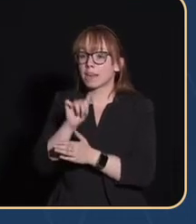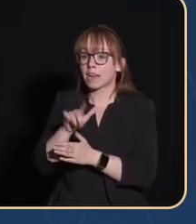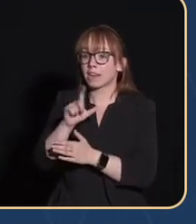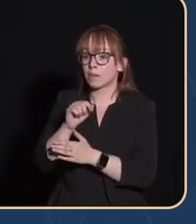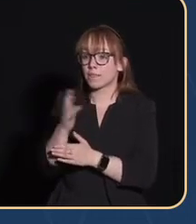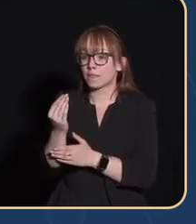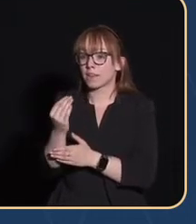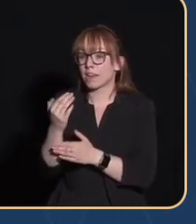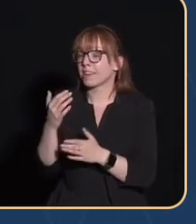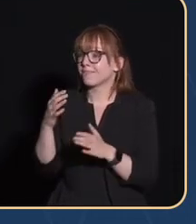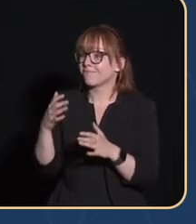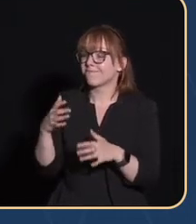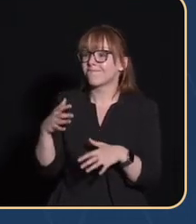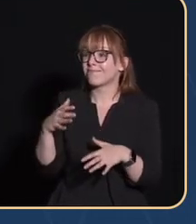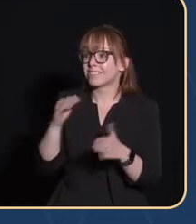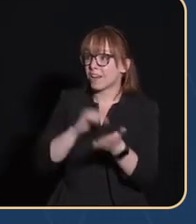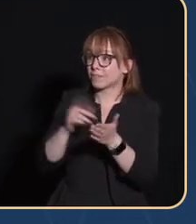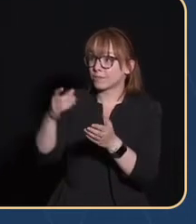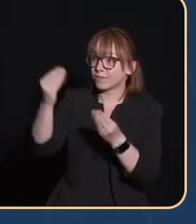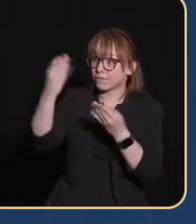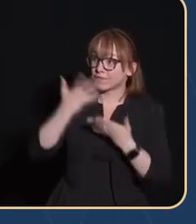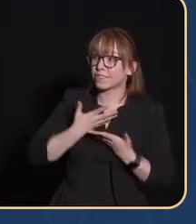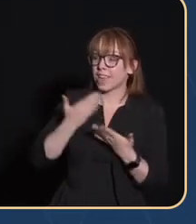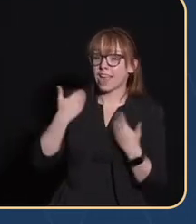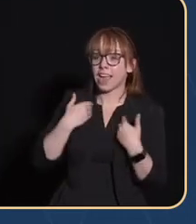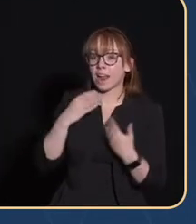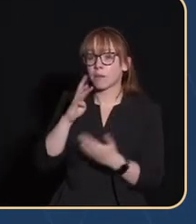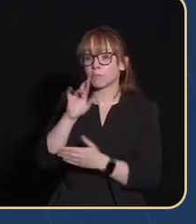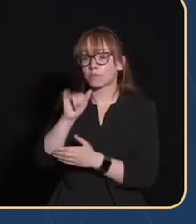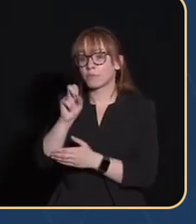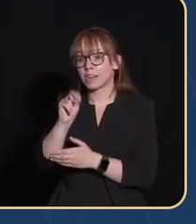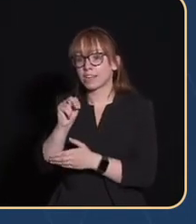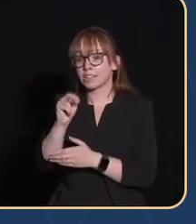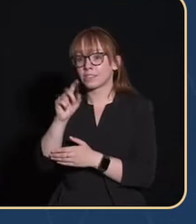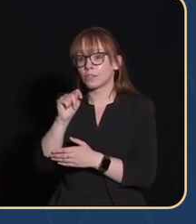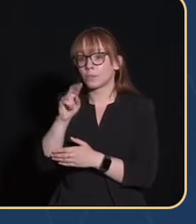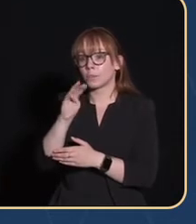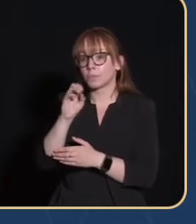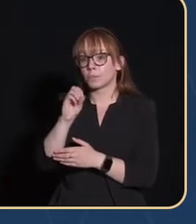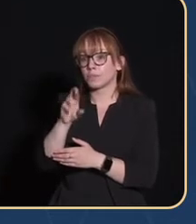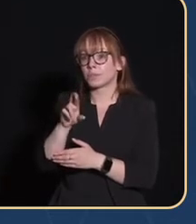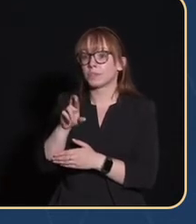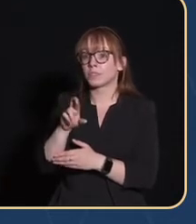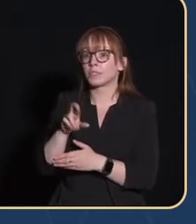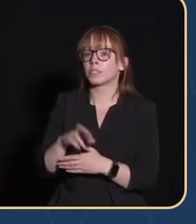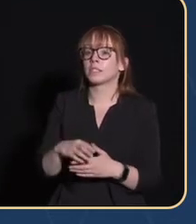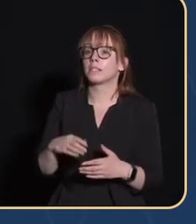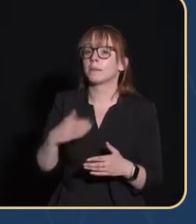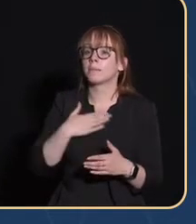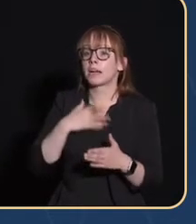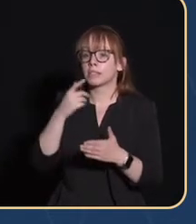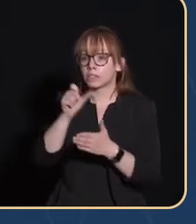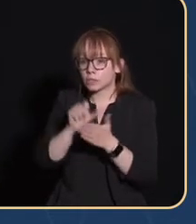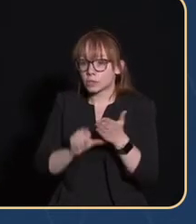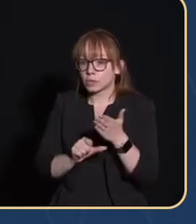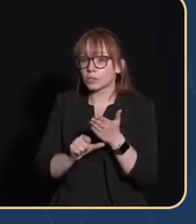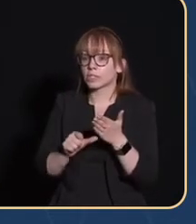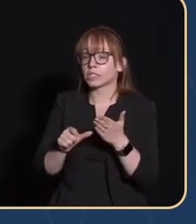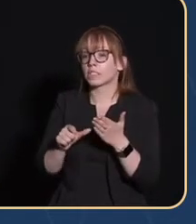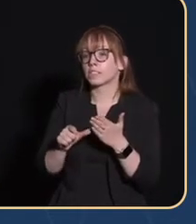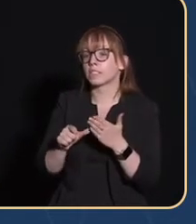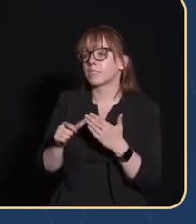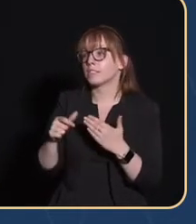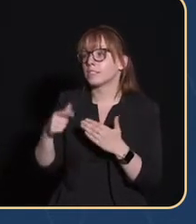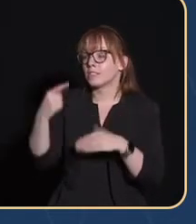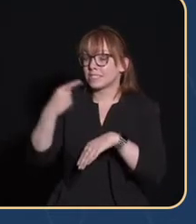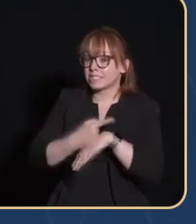found out I had a brain tumor. The day of my surgery, doing the pre-op routine checks, I learned that I was